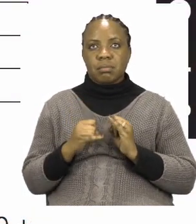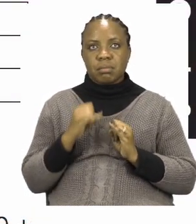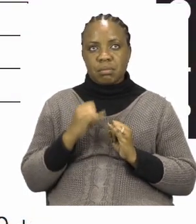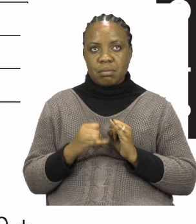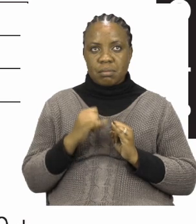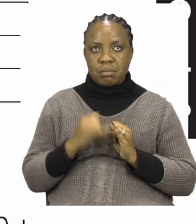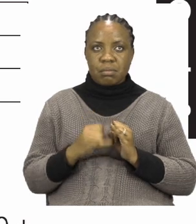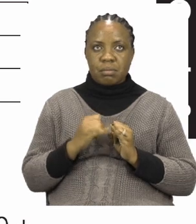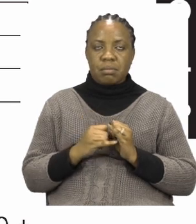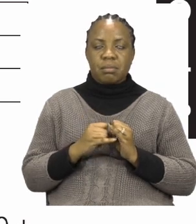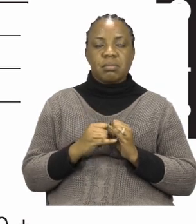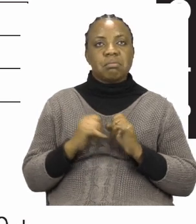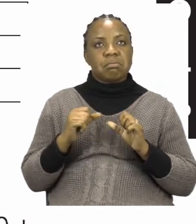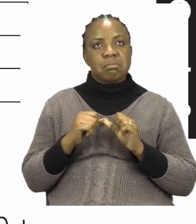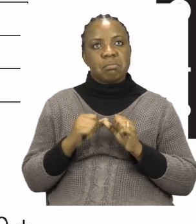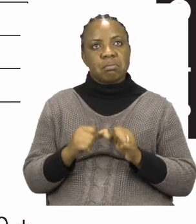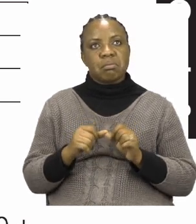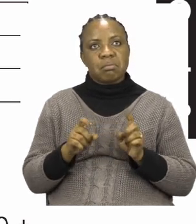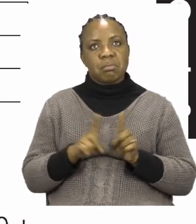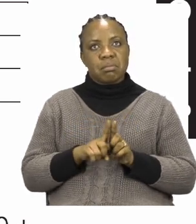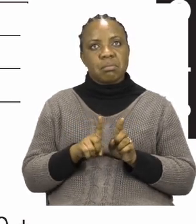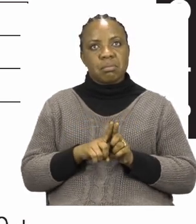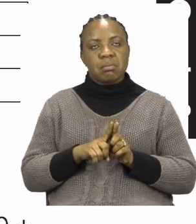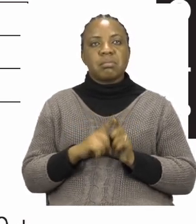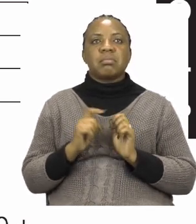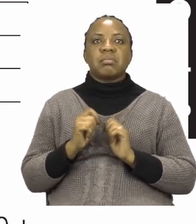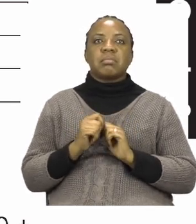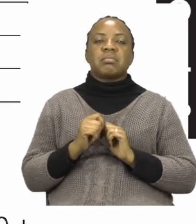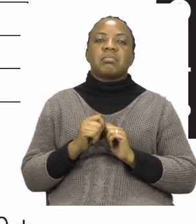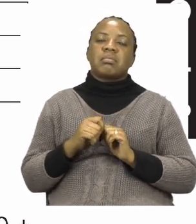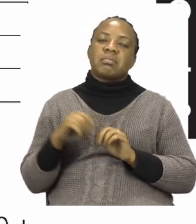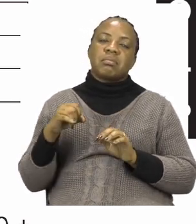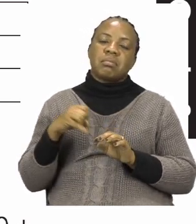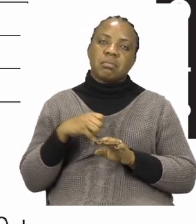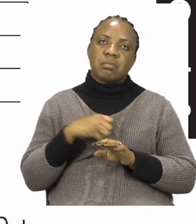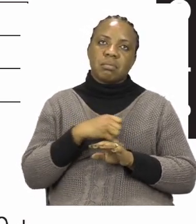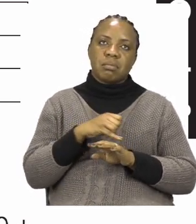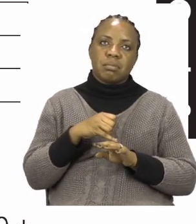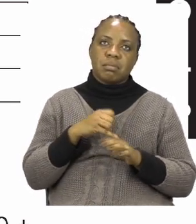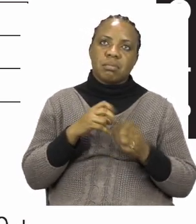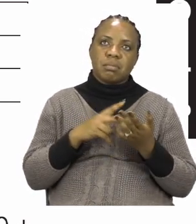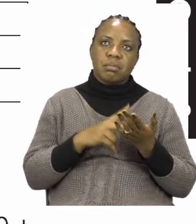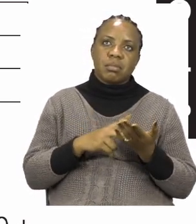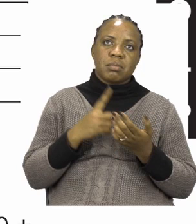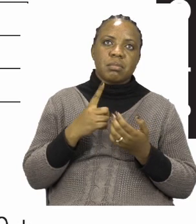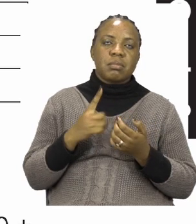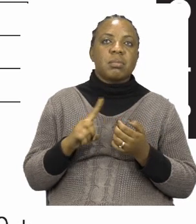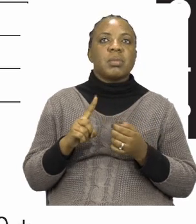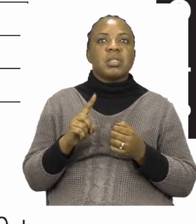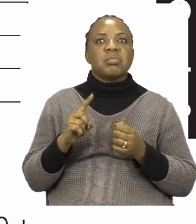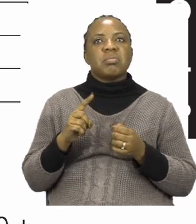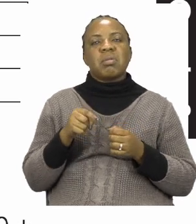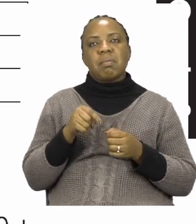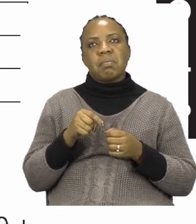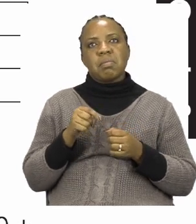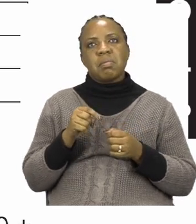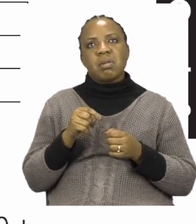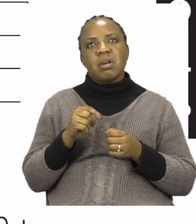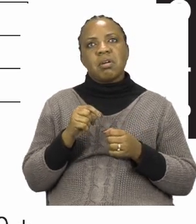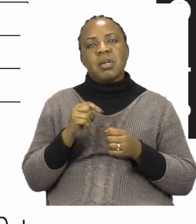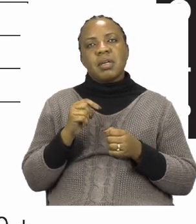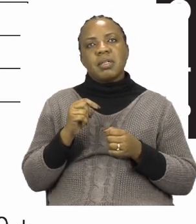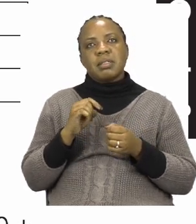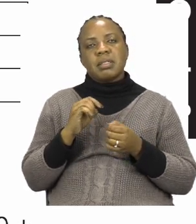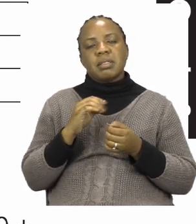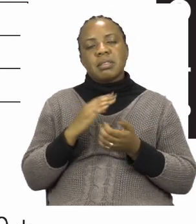So if you are clever and you know your place values, this one is going to be very easy. I'm going to start the first one for